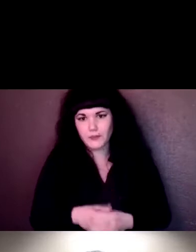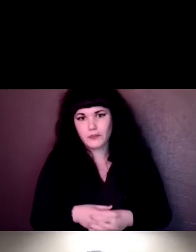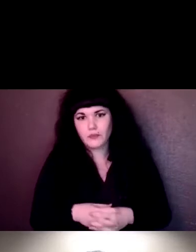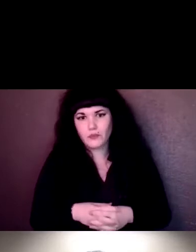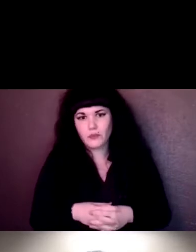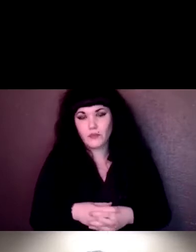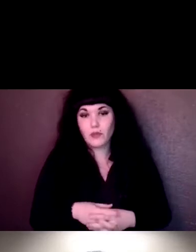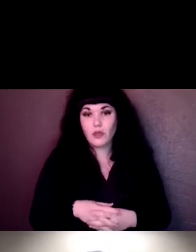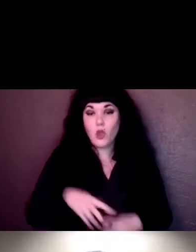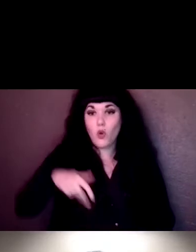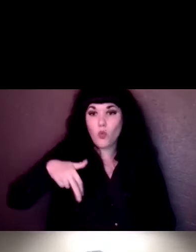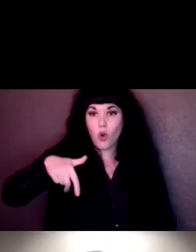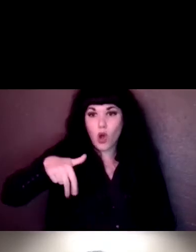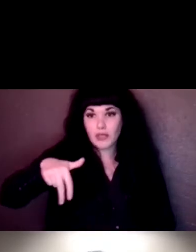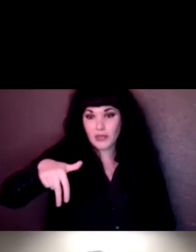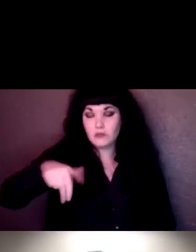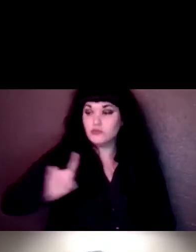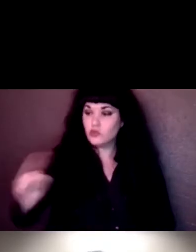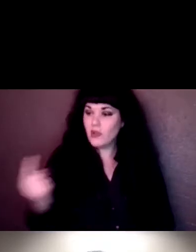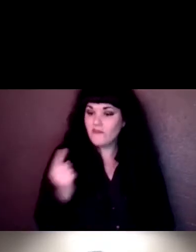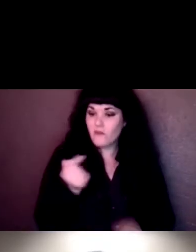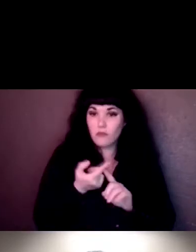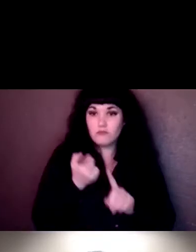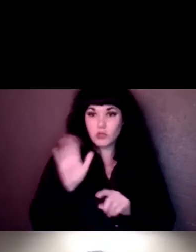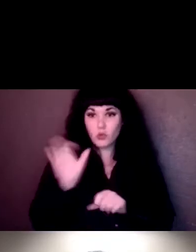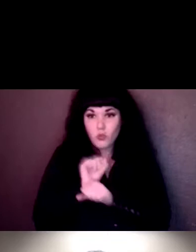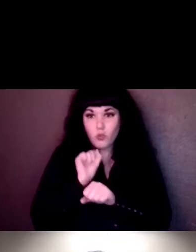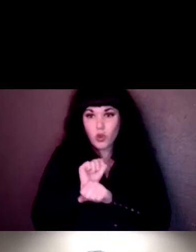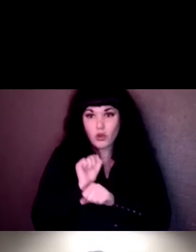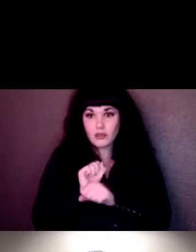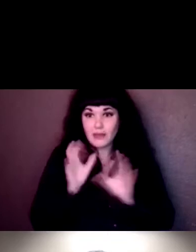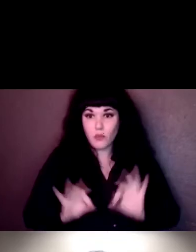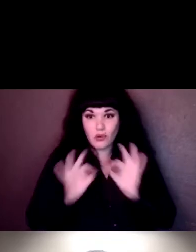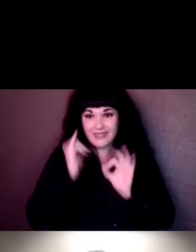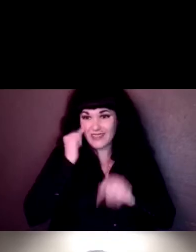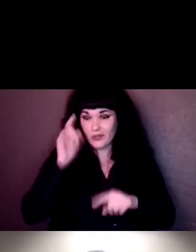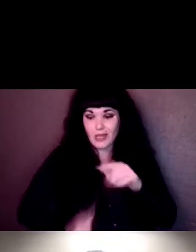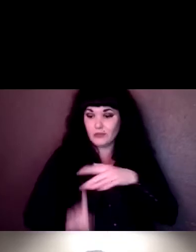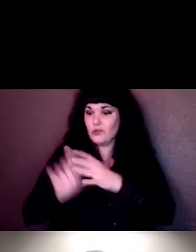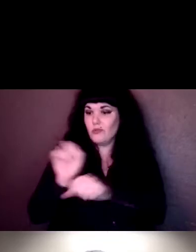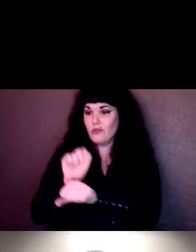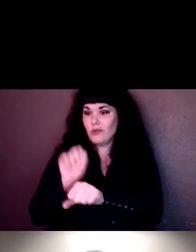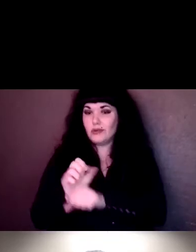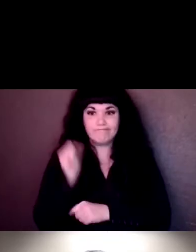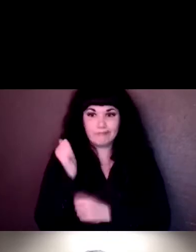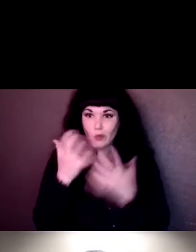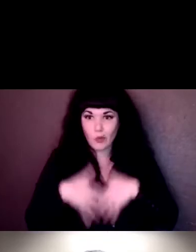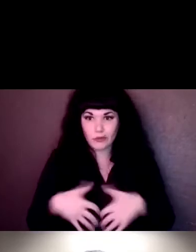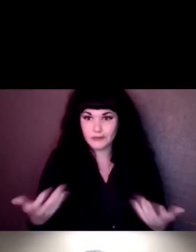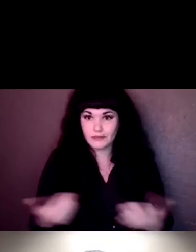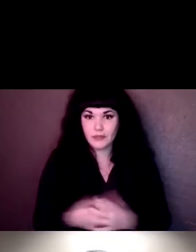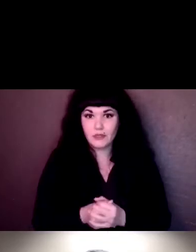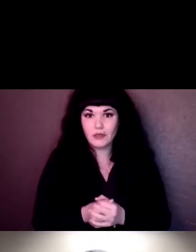Walking to and from your work, also very important. If you can't get to your work, that's not going to be helpful. Spasms